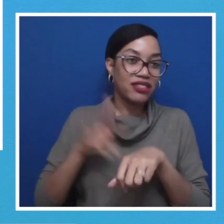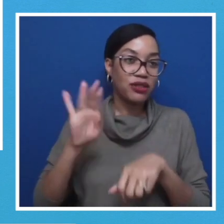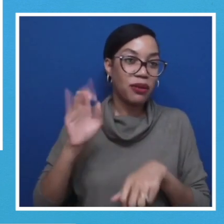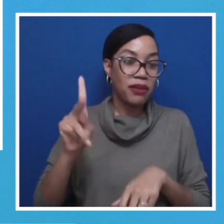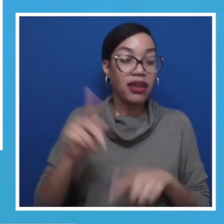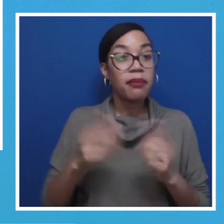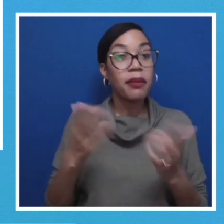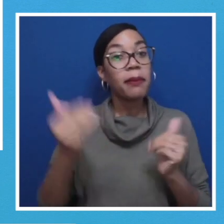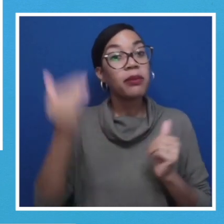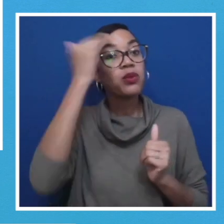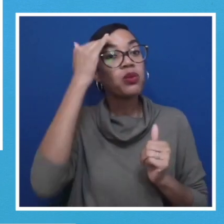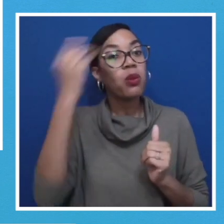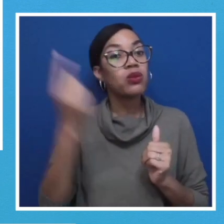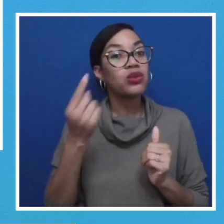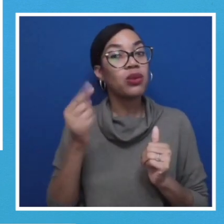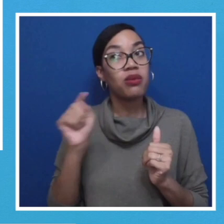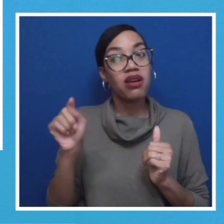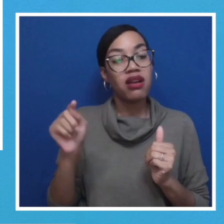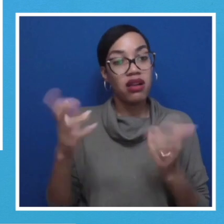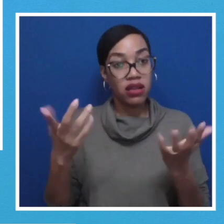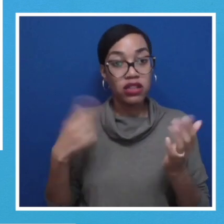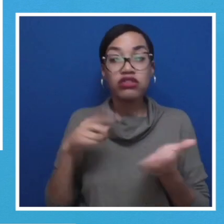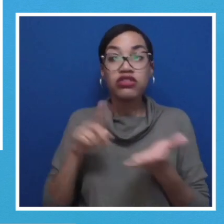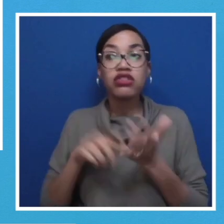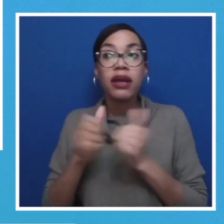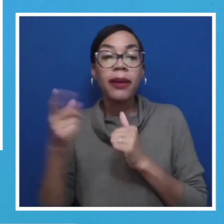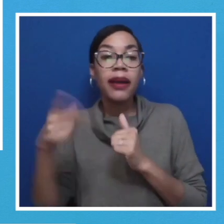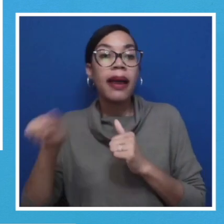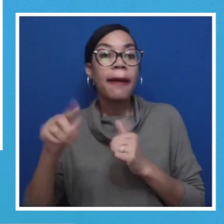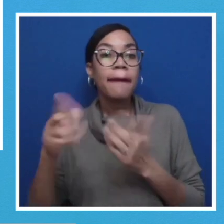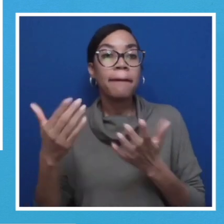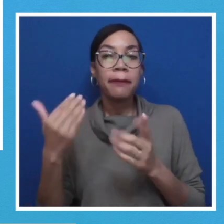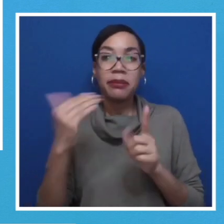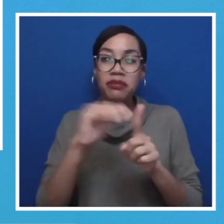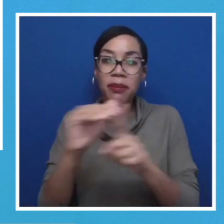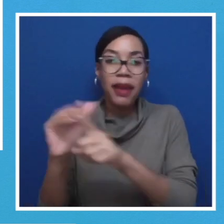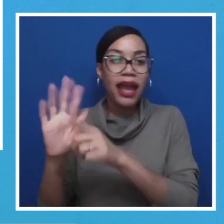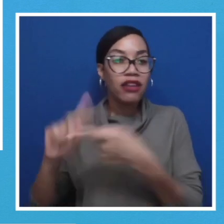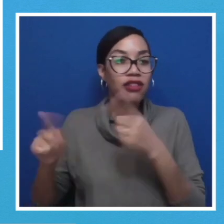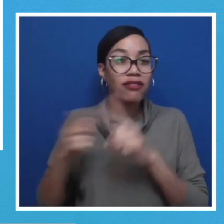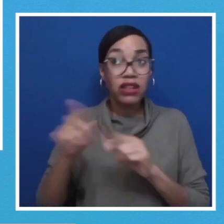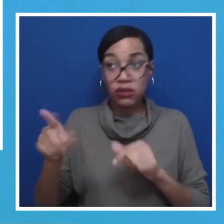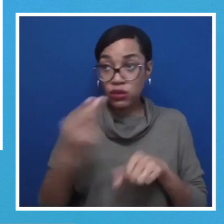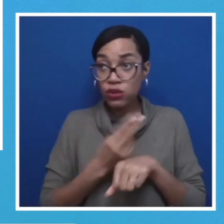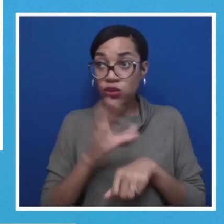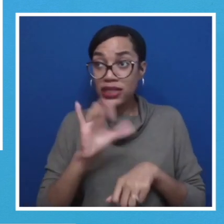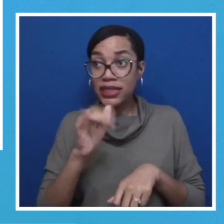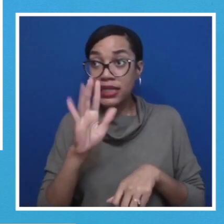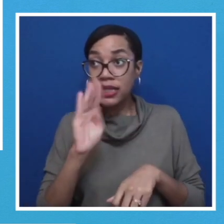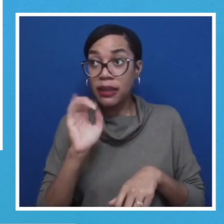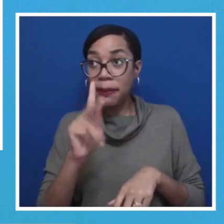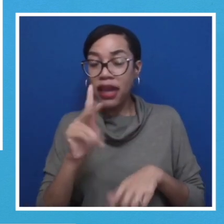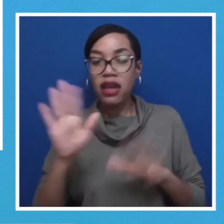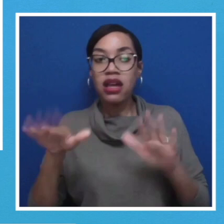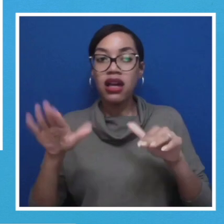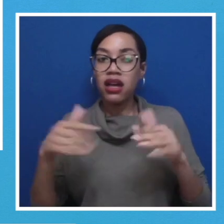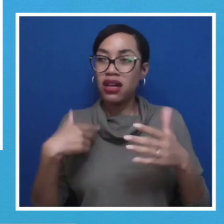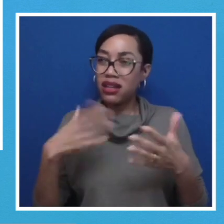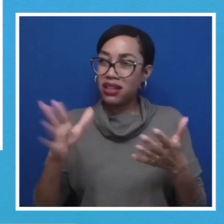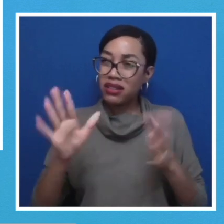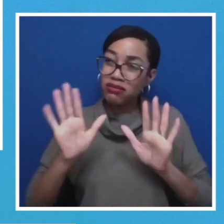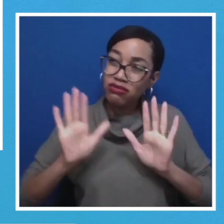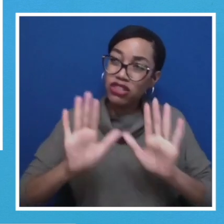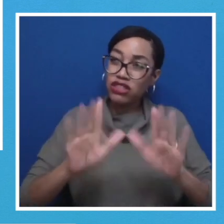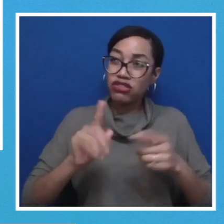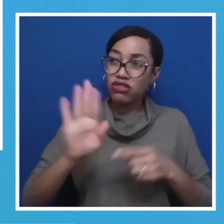check with them and remind them. Many people don't even know that they have this opportunity to try to exert pressure to preserve our only habitable